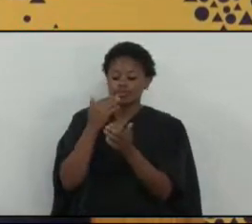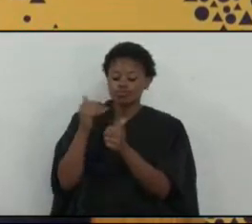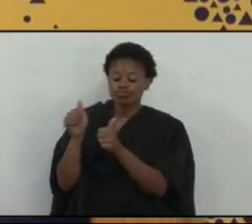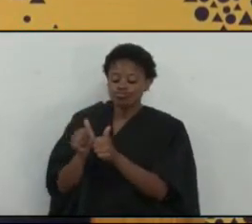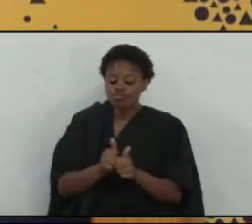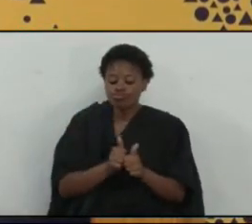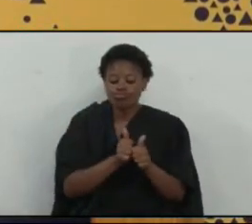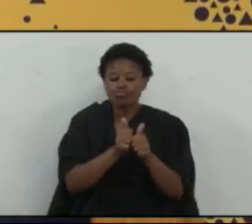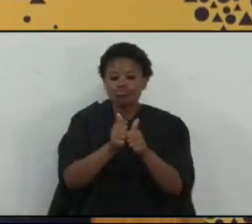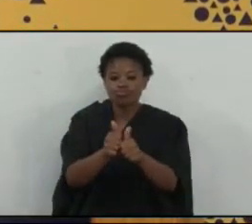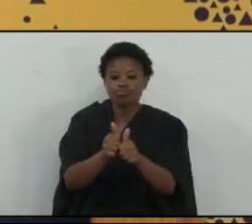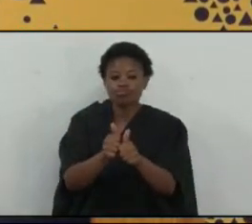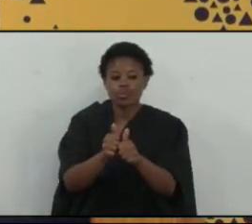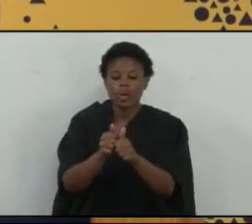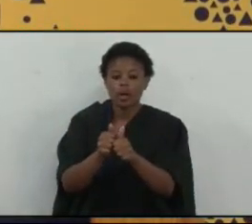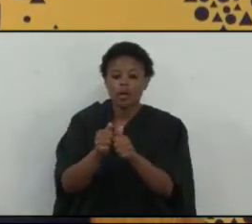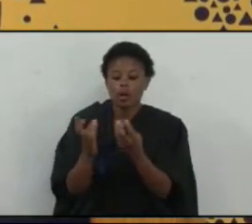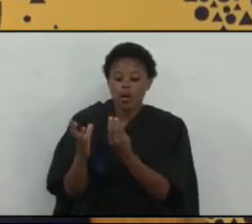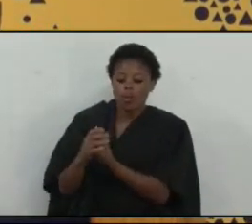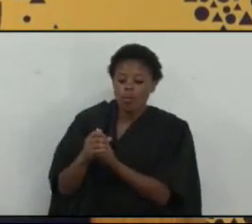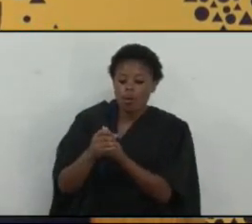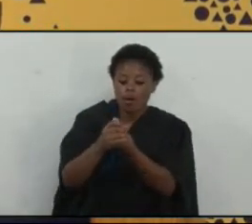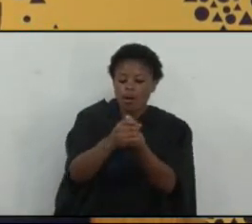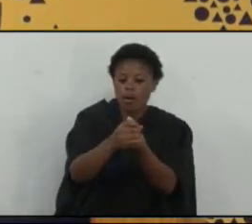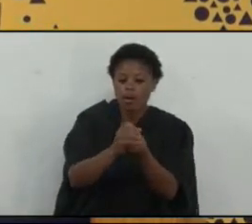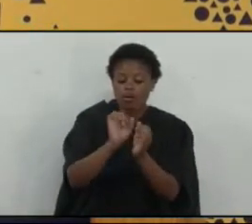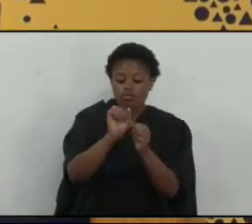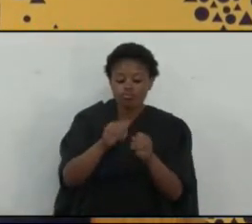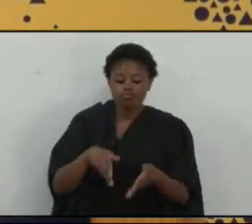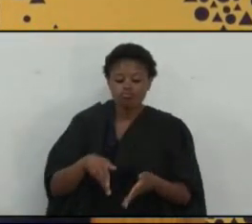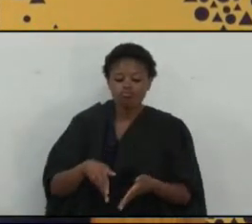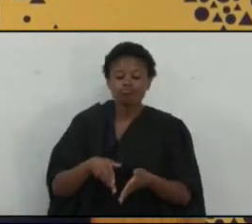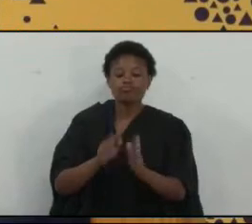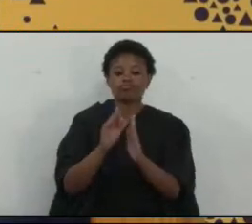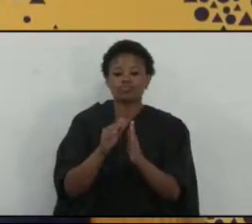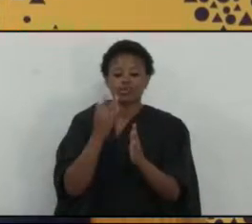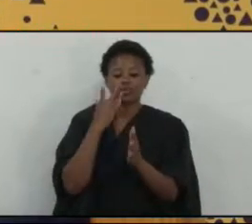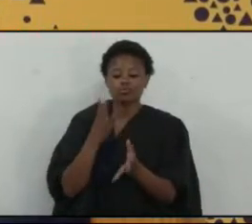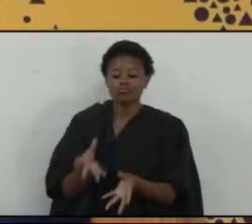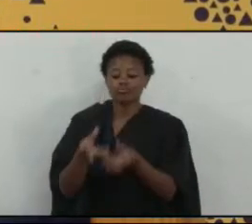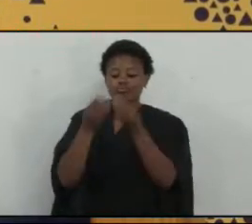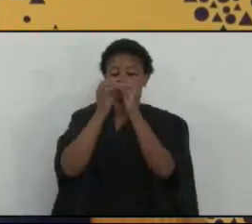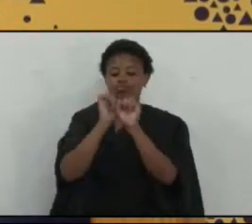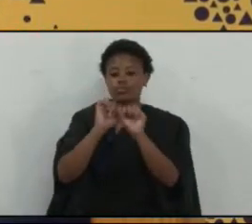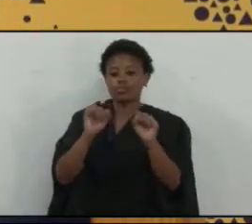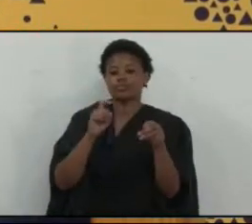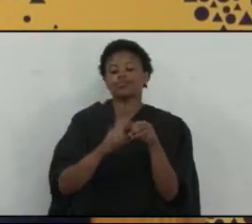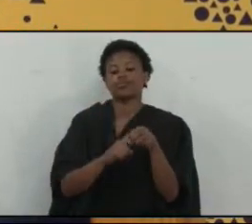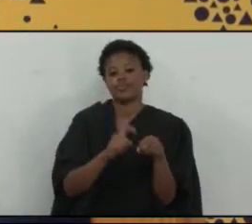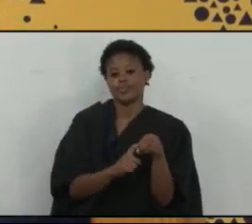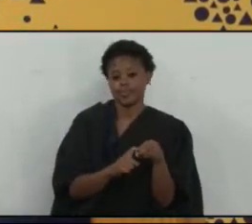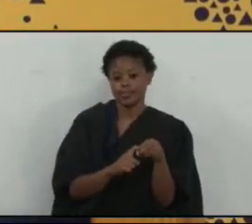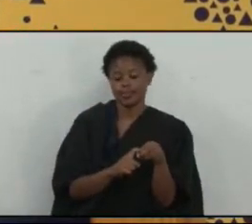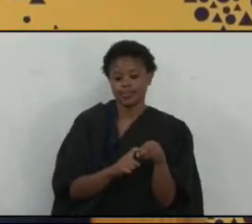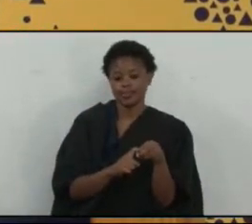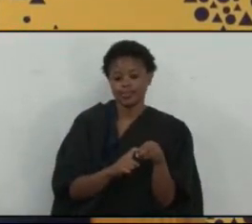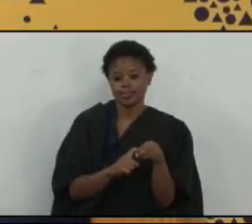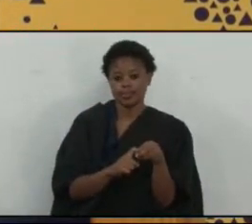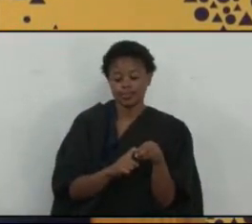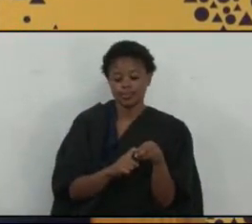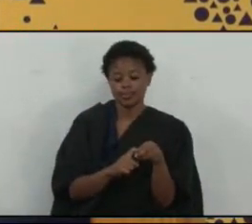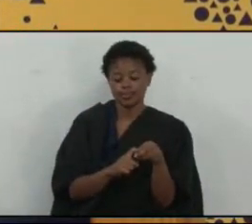accompanied you on your journey as you attained your qualification. And